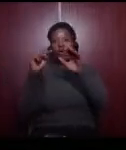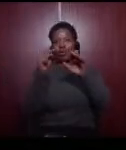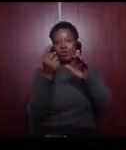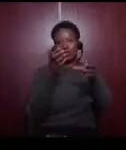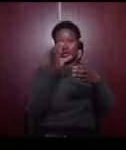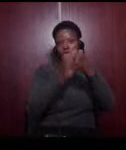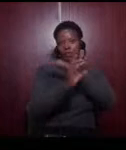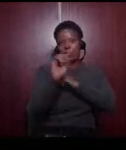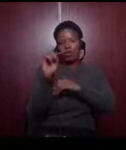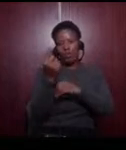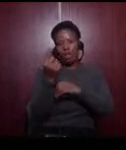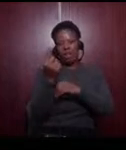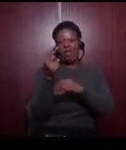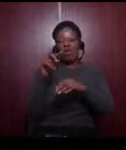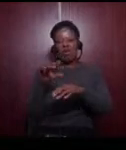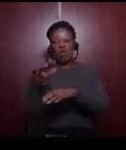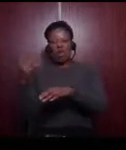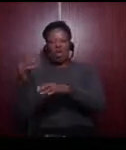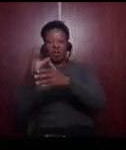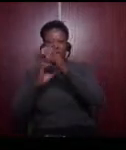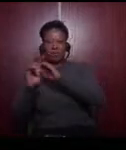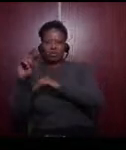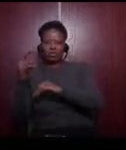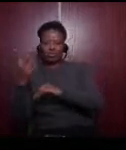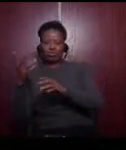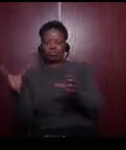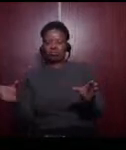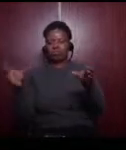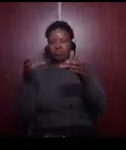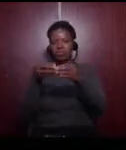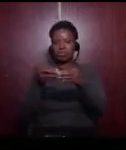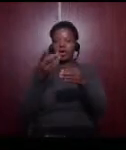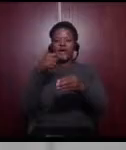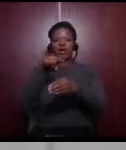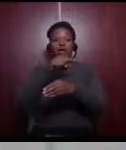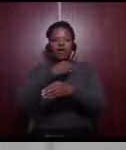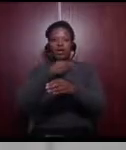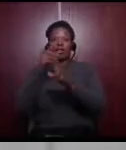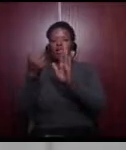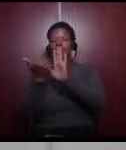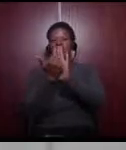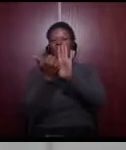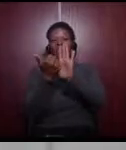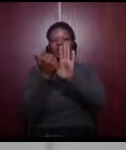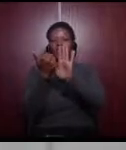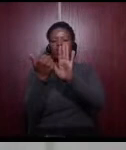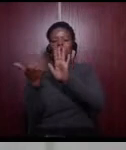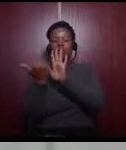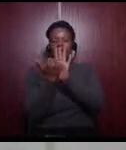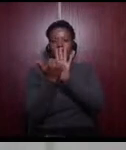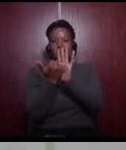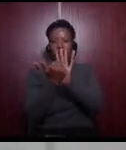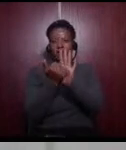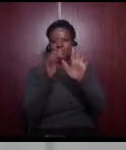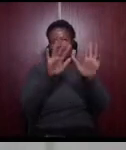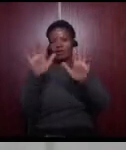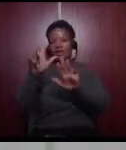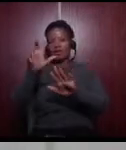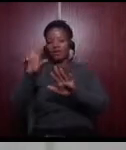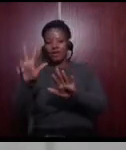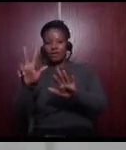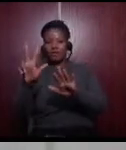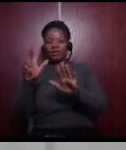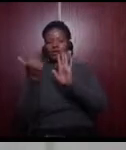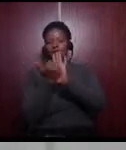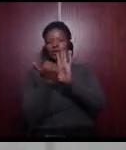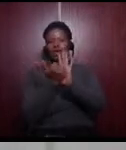and chapter 2 were repealed when the NPO Act of 1997 was introduced. So the NPO Act